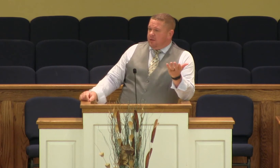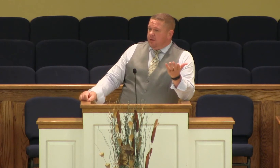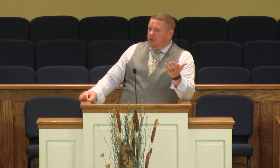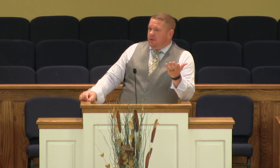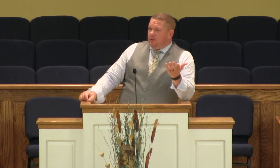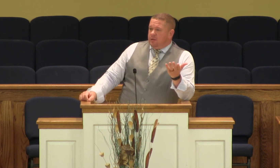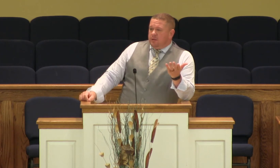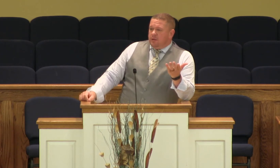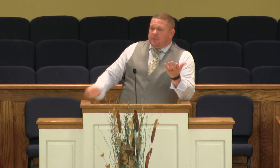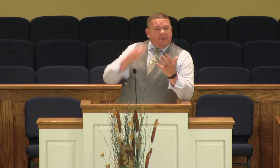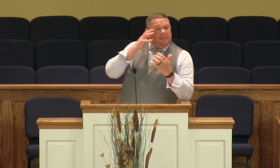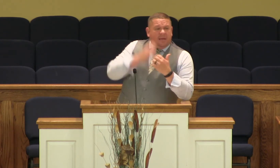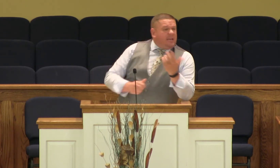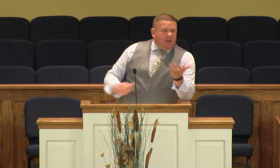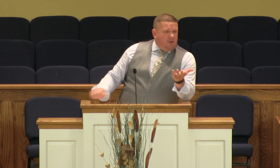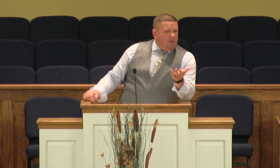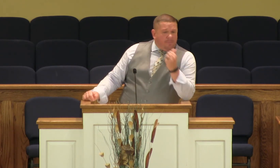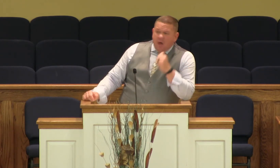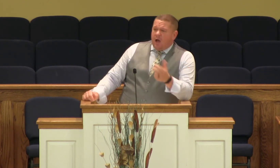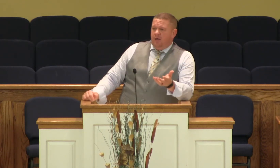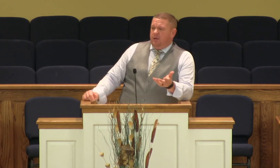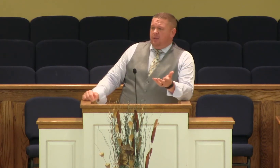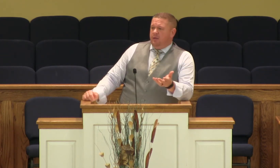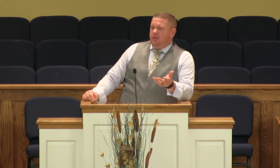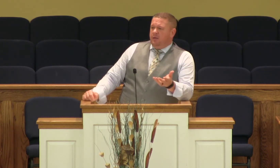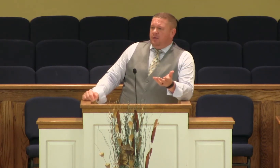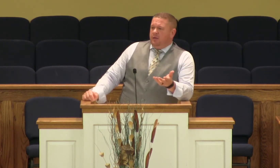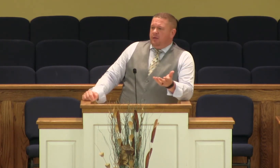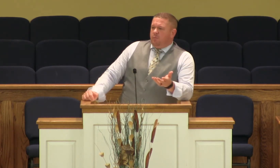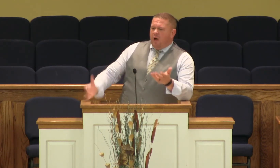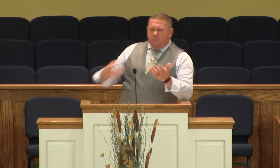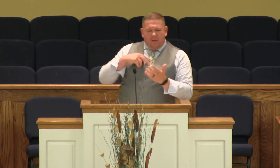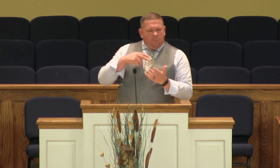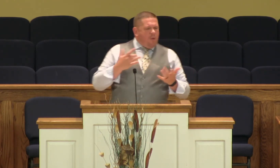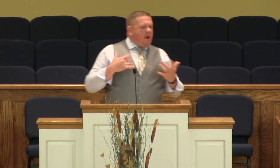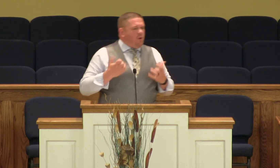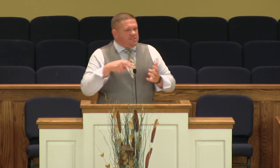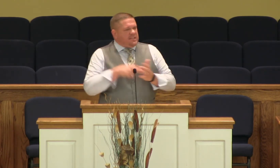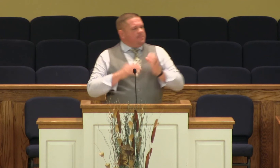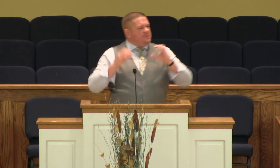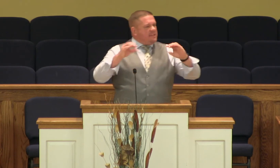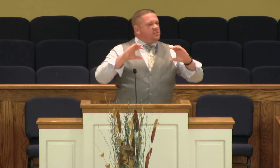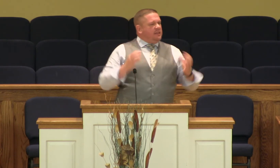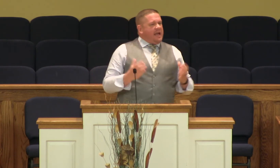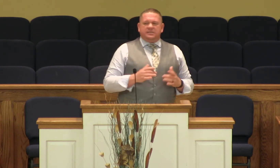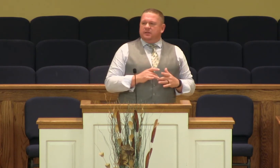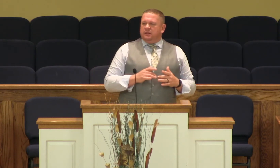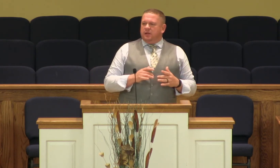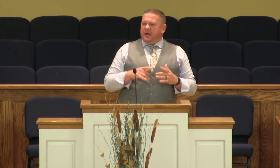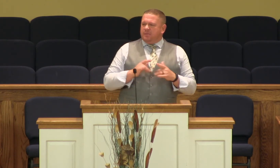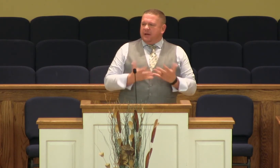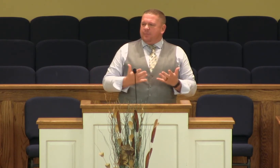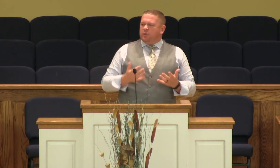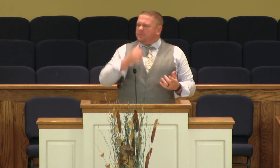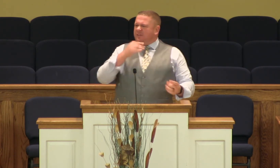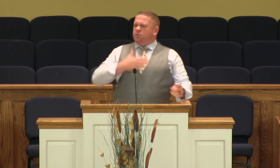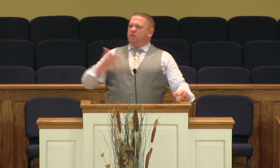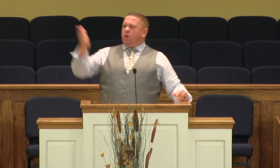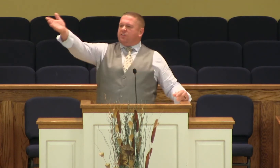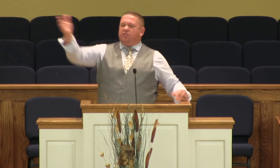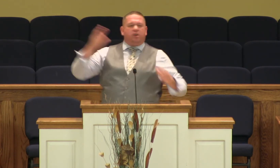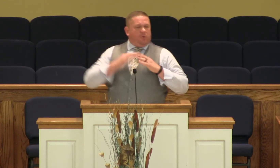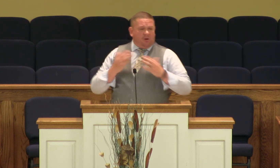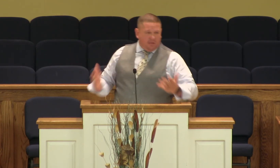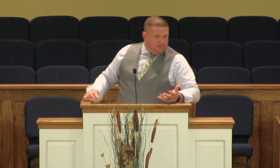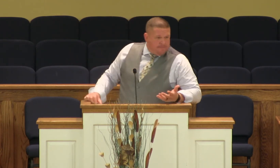right? I'm not being mean here. I'm not. But why would I want to stand up and teach a class about the Bible when I'm not even willing to